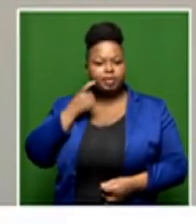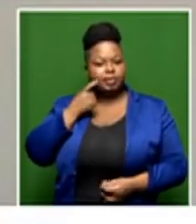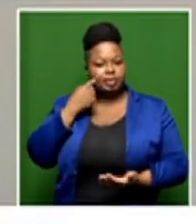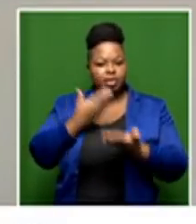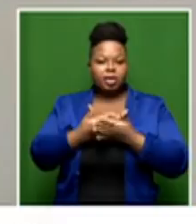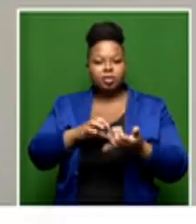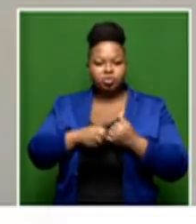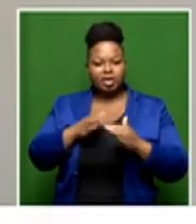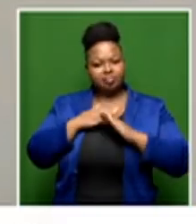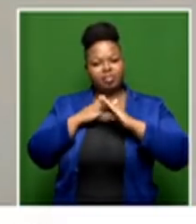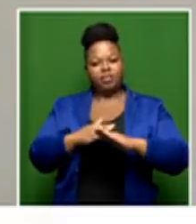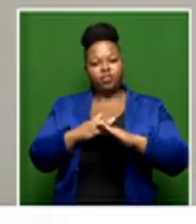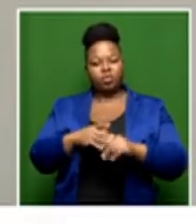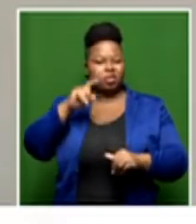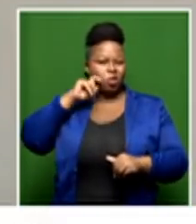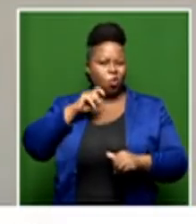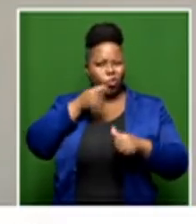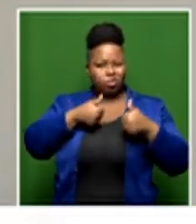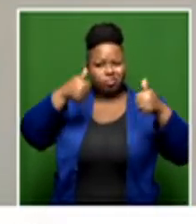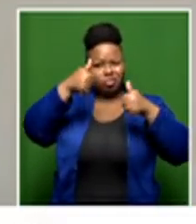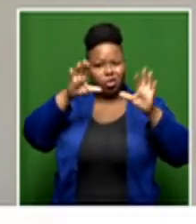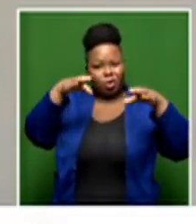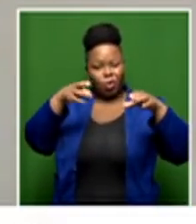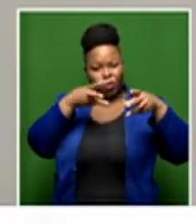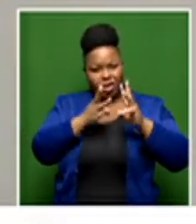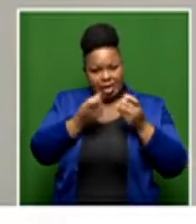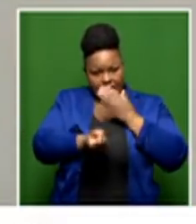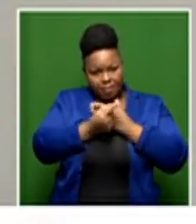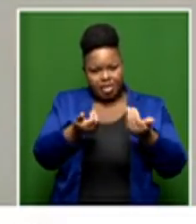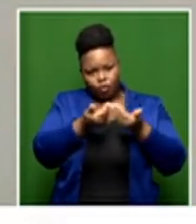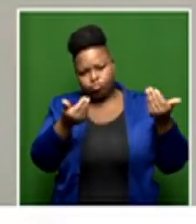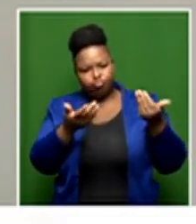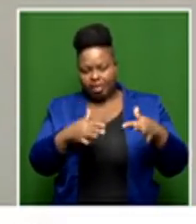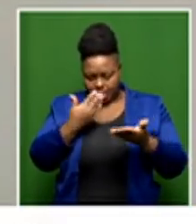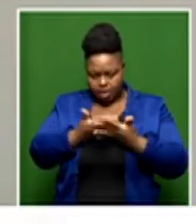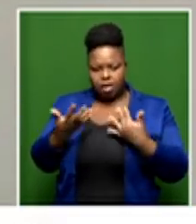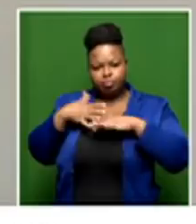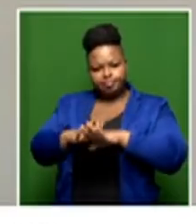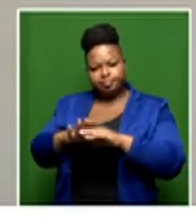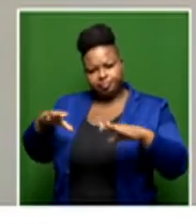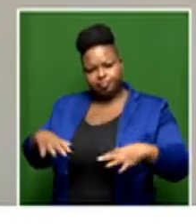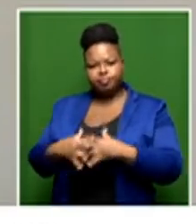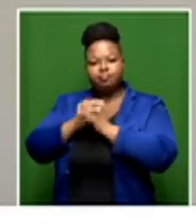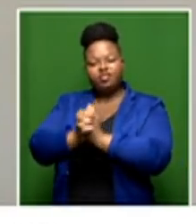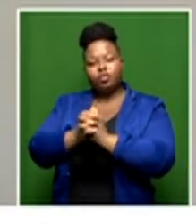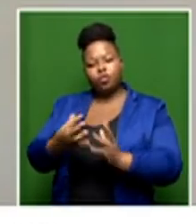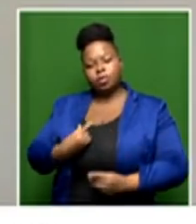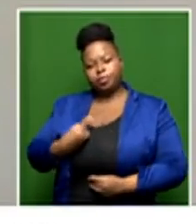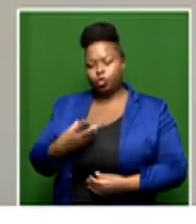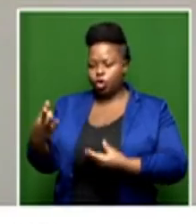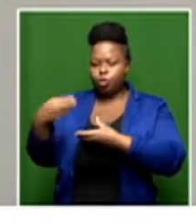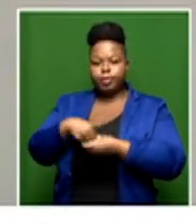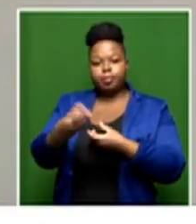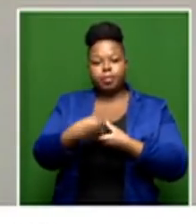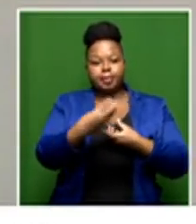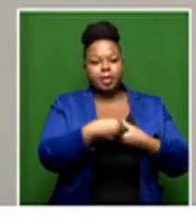to avoid the schemes of the old guard and carve a new path for themselves and young people.